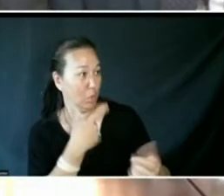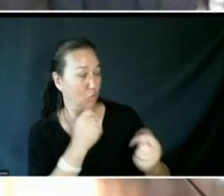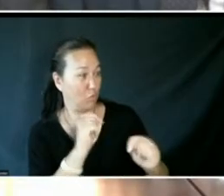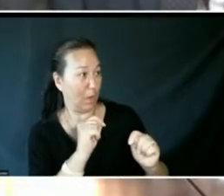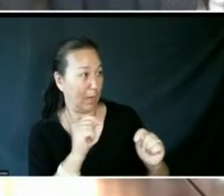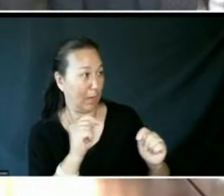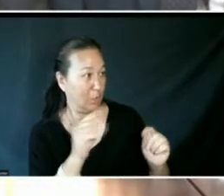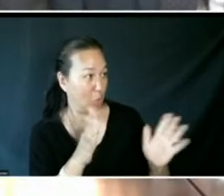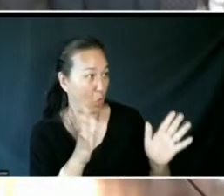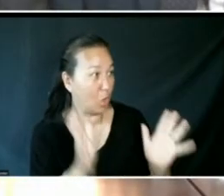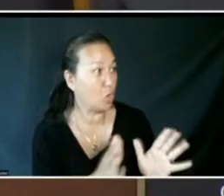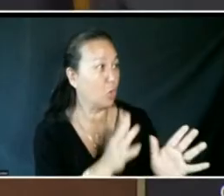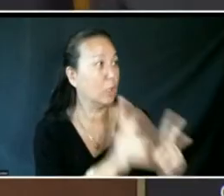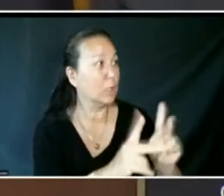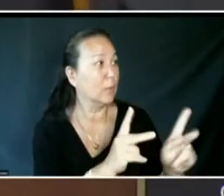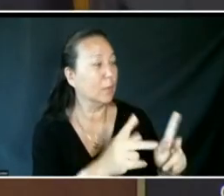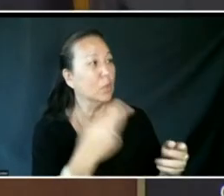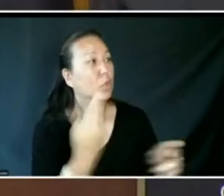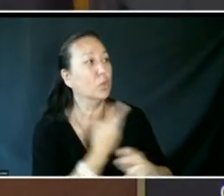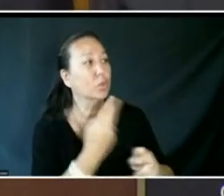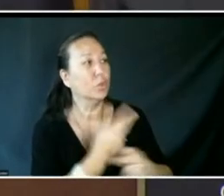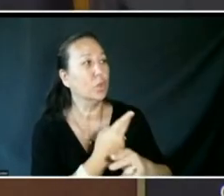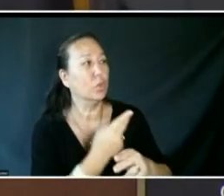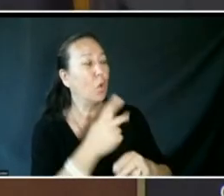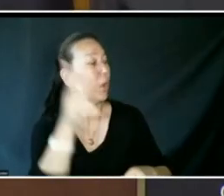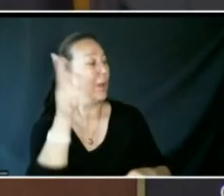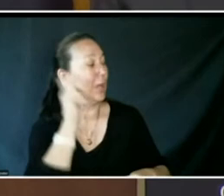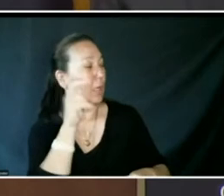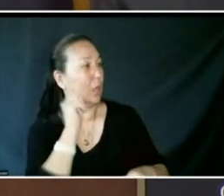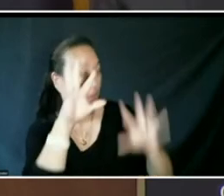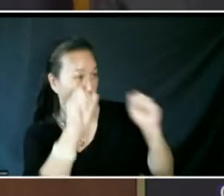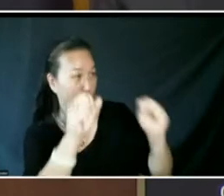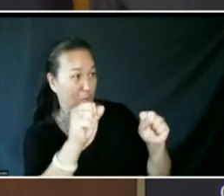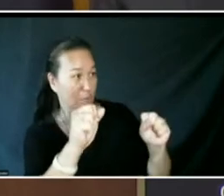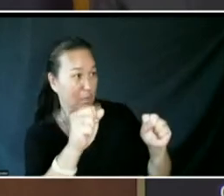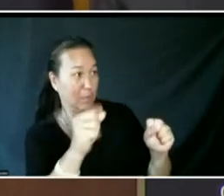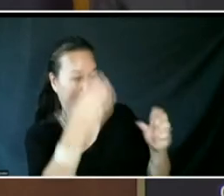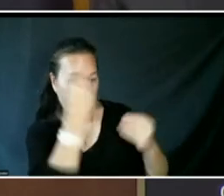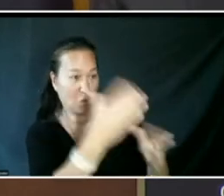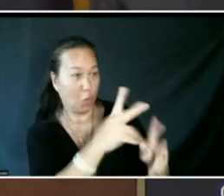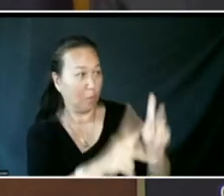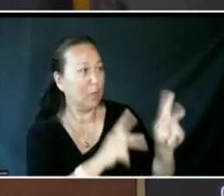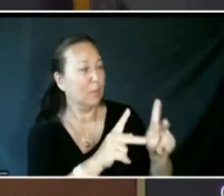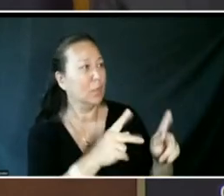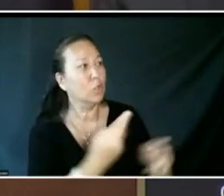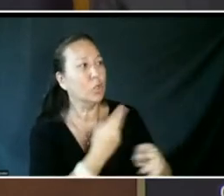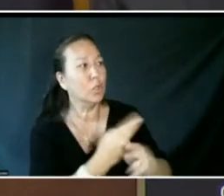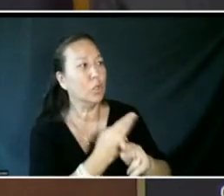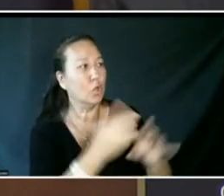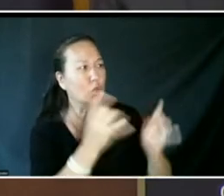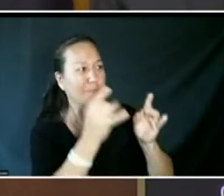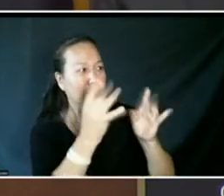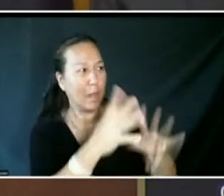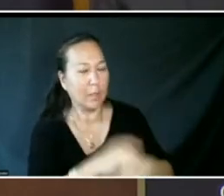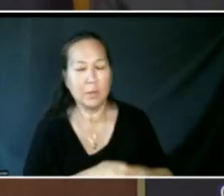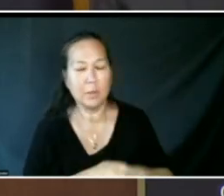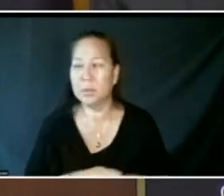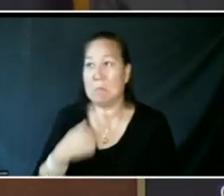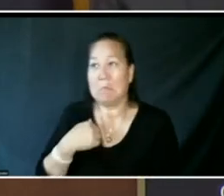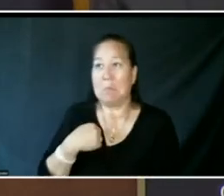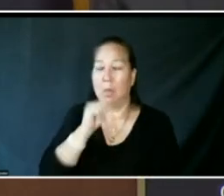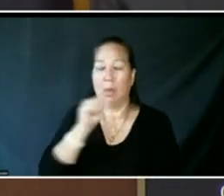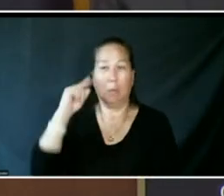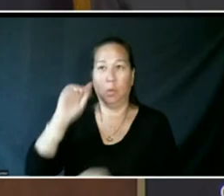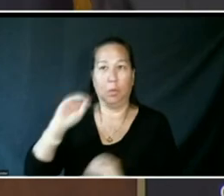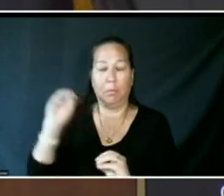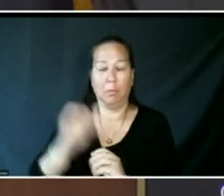knowledge. Now, as we know, the president was aware of your speech because he tweeted about it later that day. Let's take a look at what the president